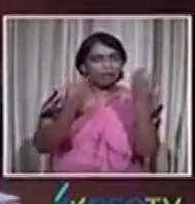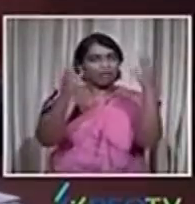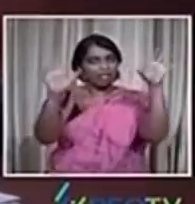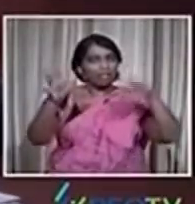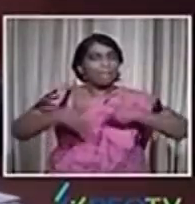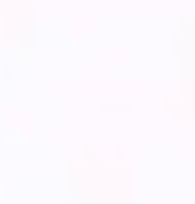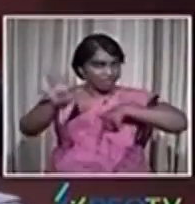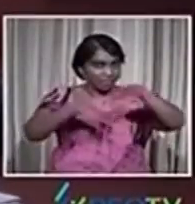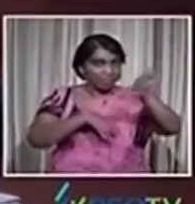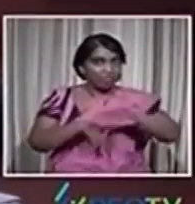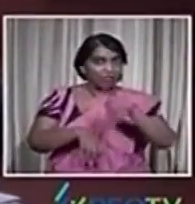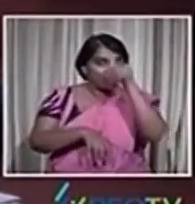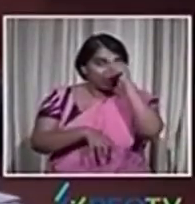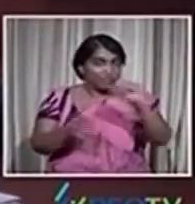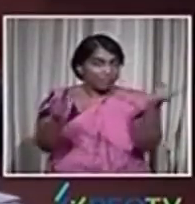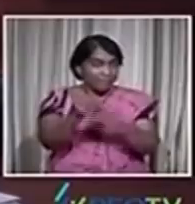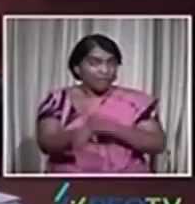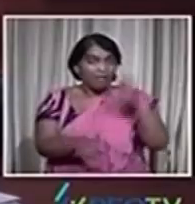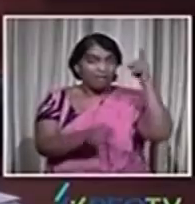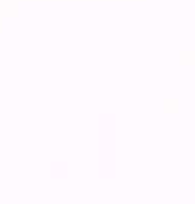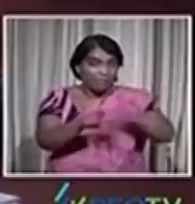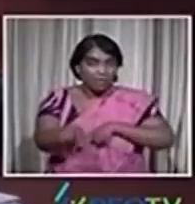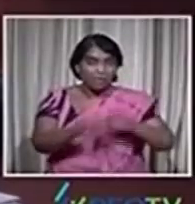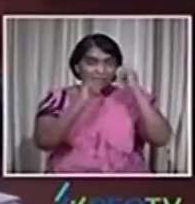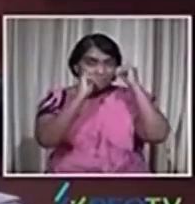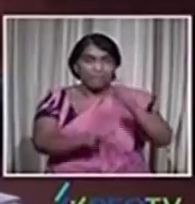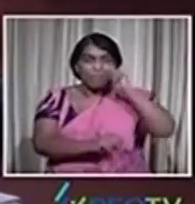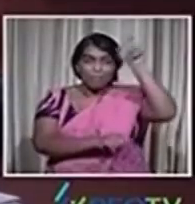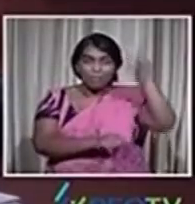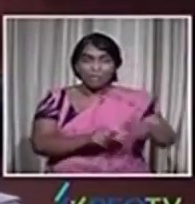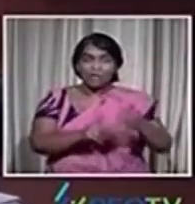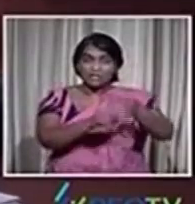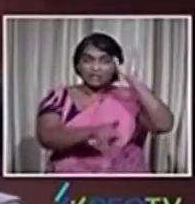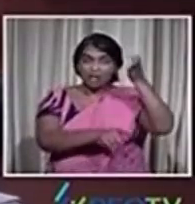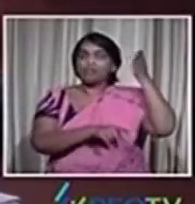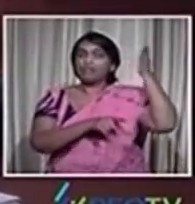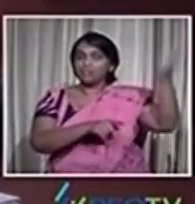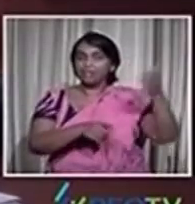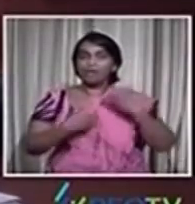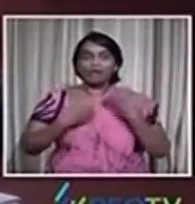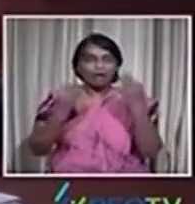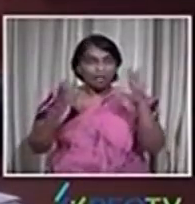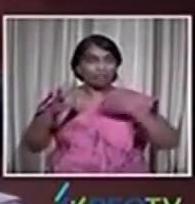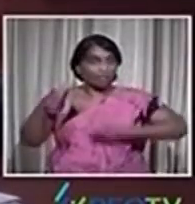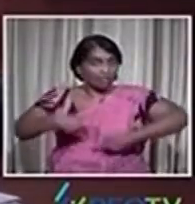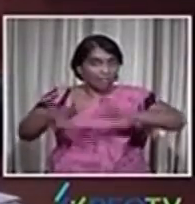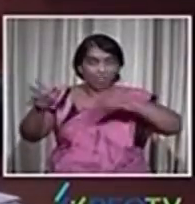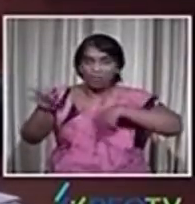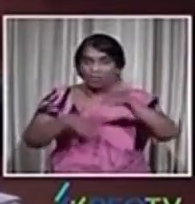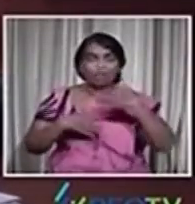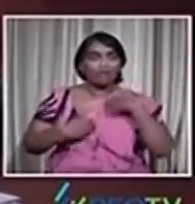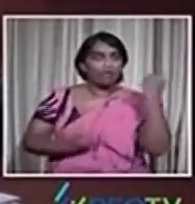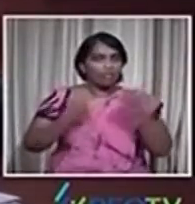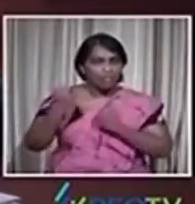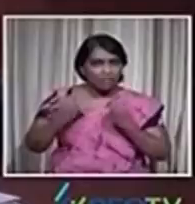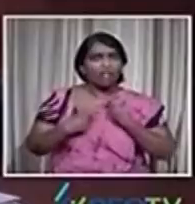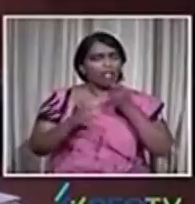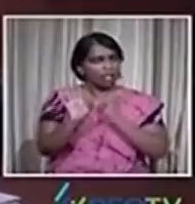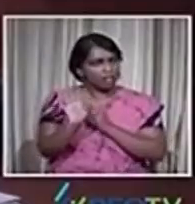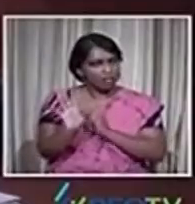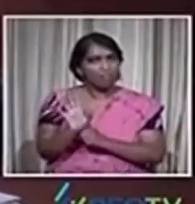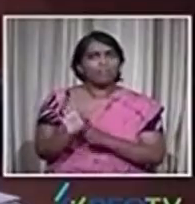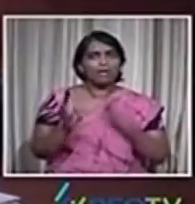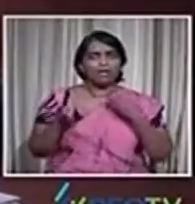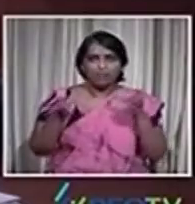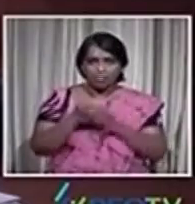travel. They were there. What is wrong with that? I continue to do that. We will not allow our lives to be taken away cheaply. They have no